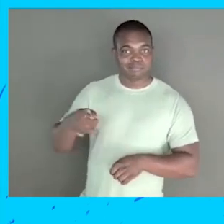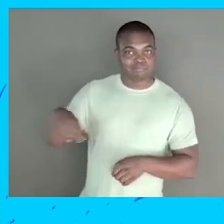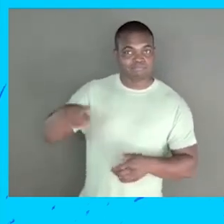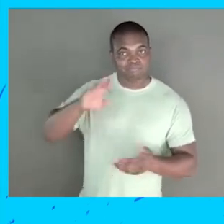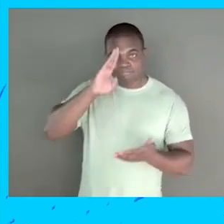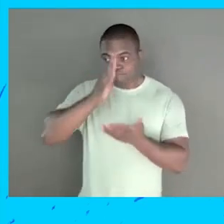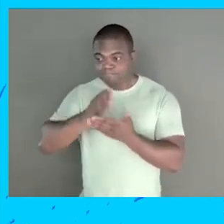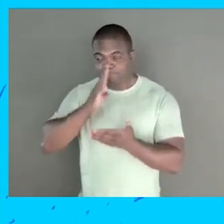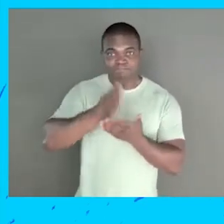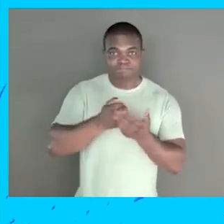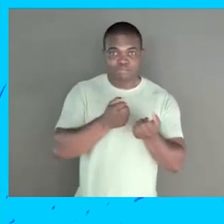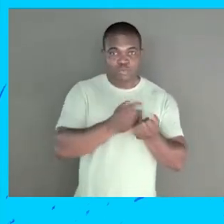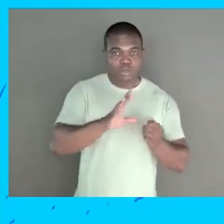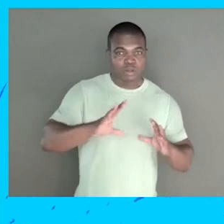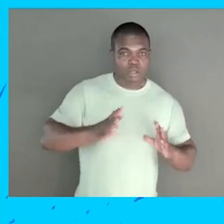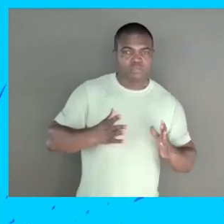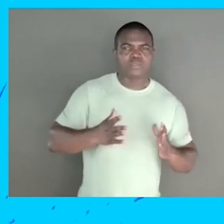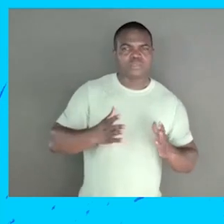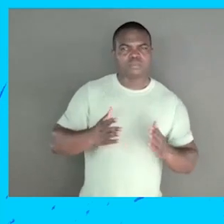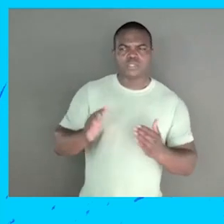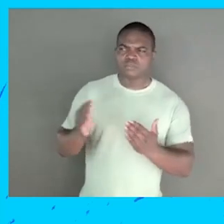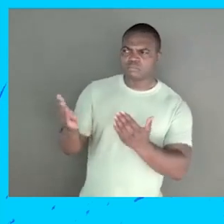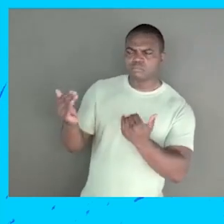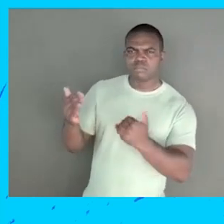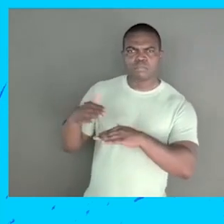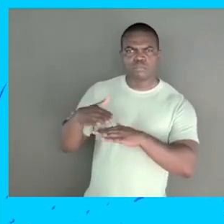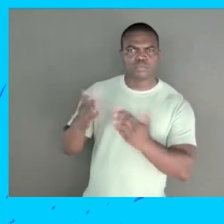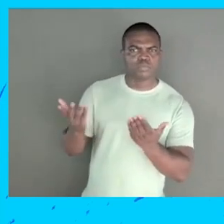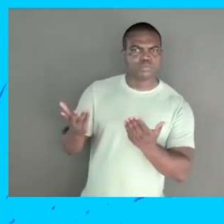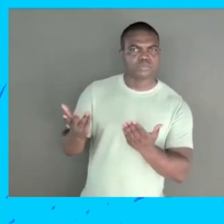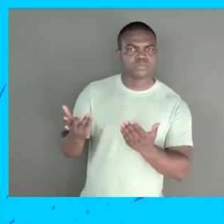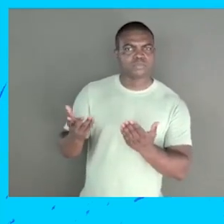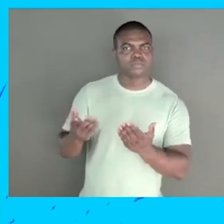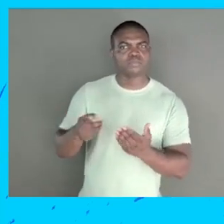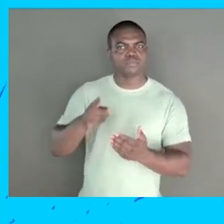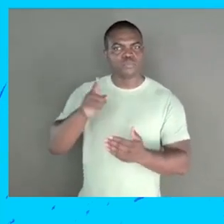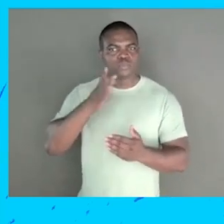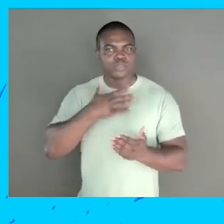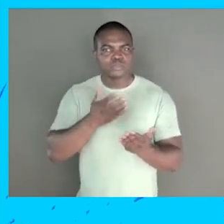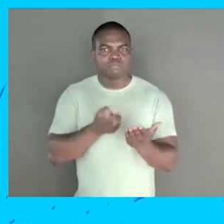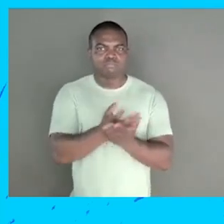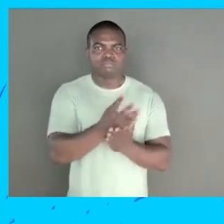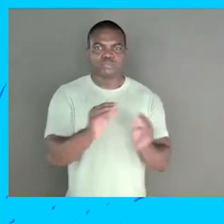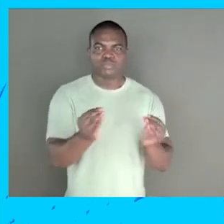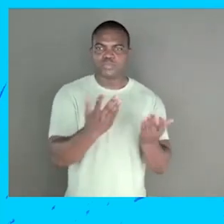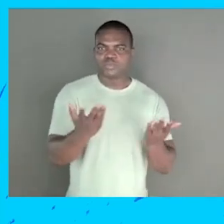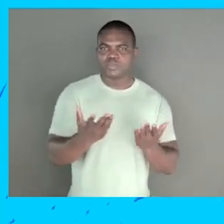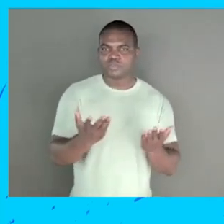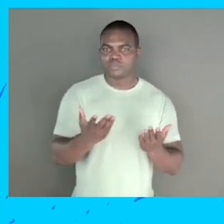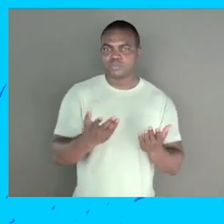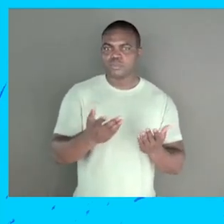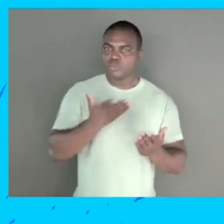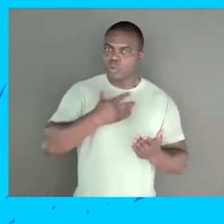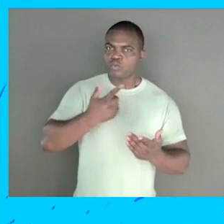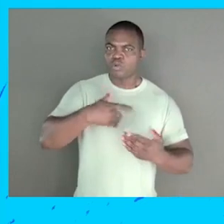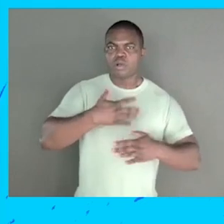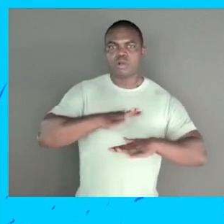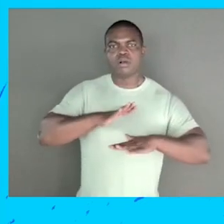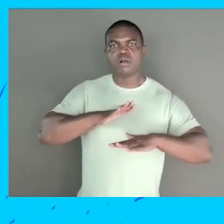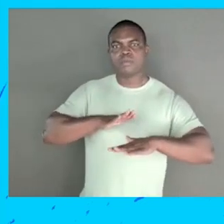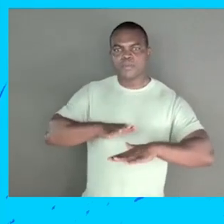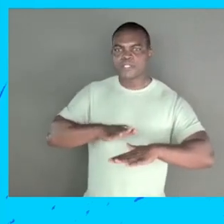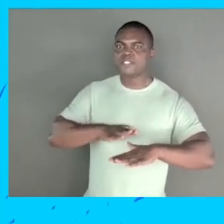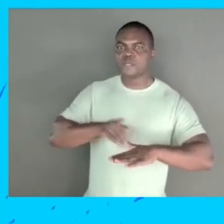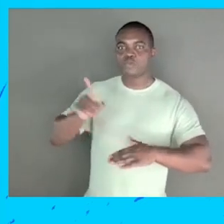going to reassure them that you guys are really making the right decisions for their health and their well-being and the things that really affect them in